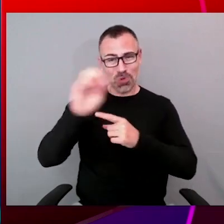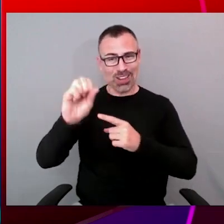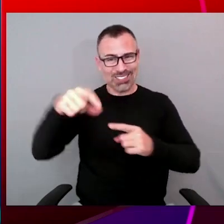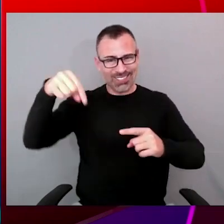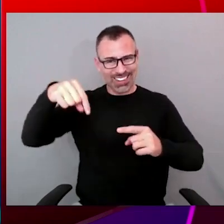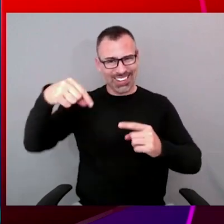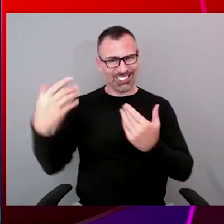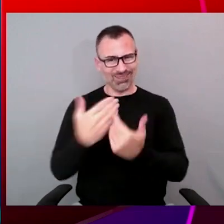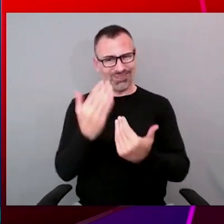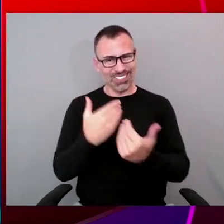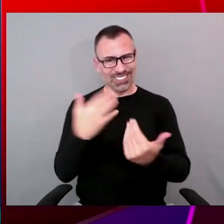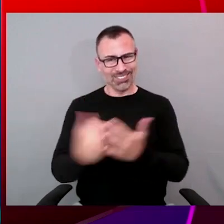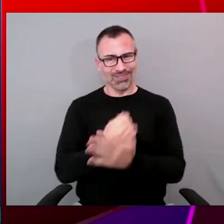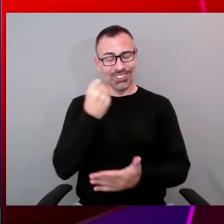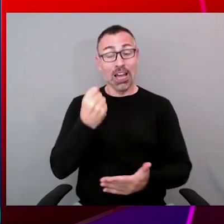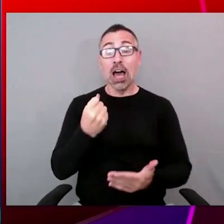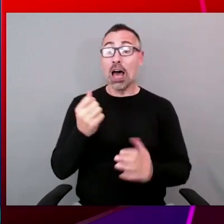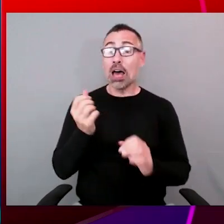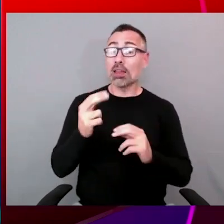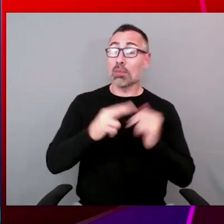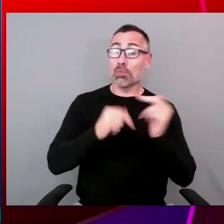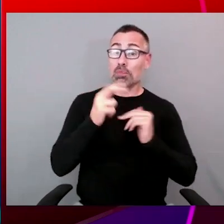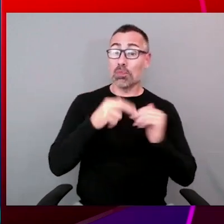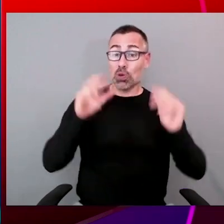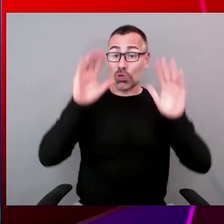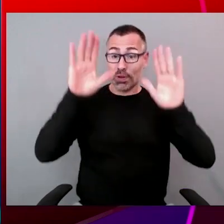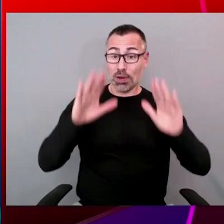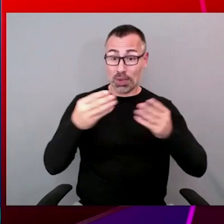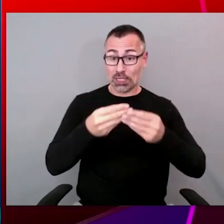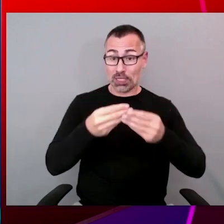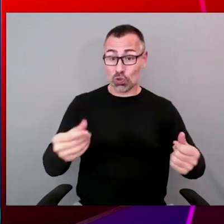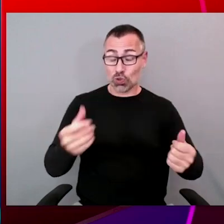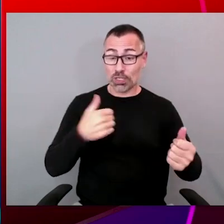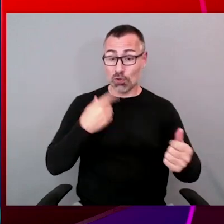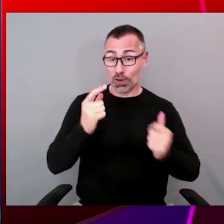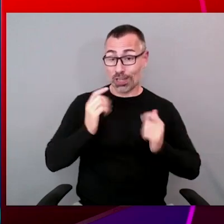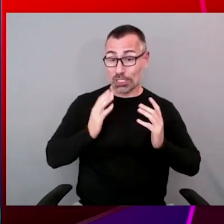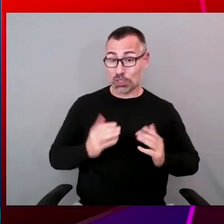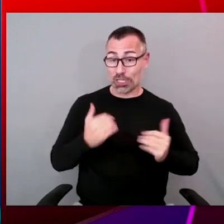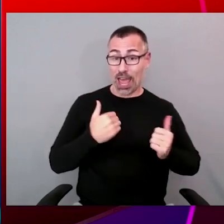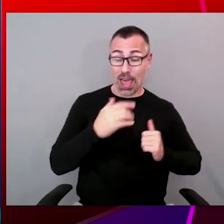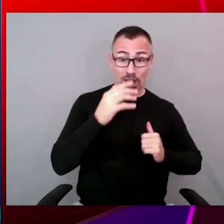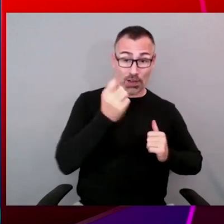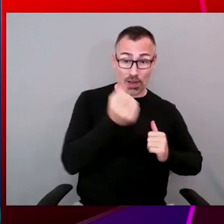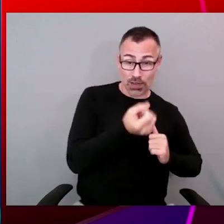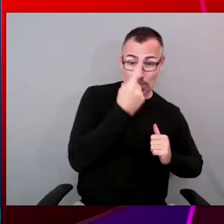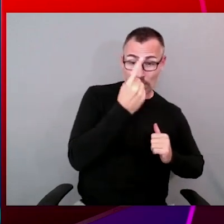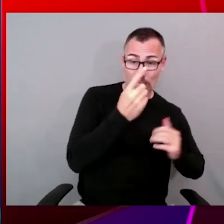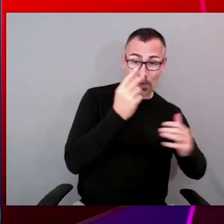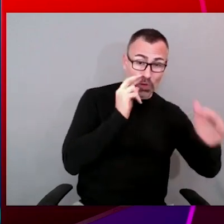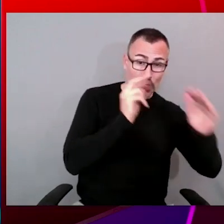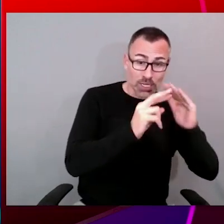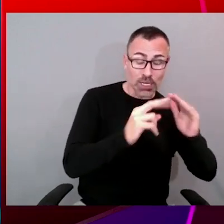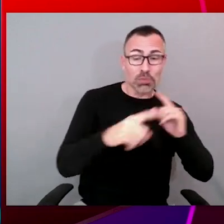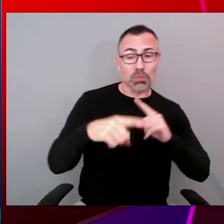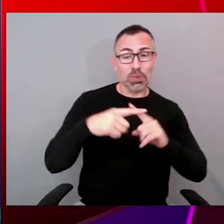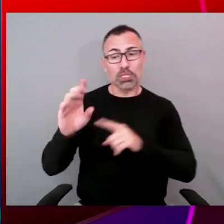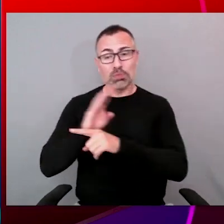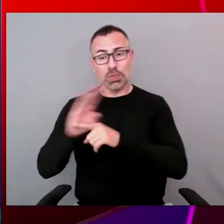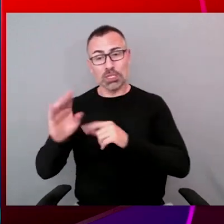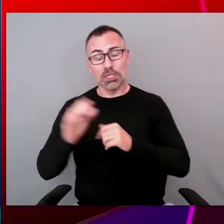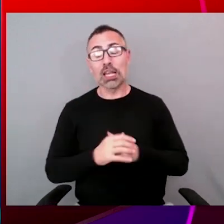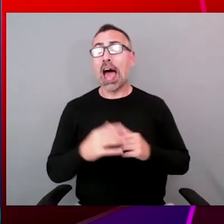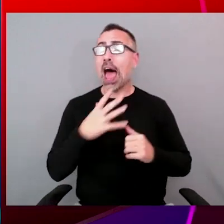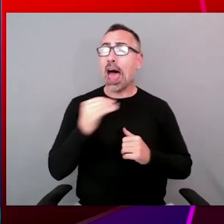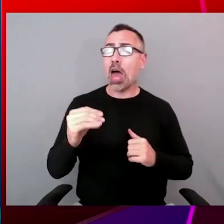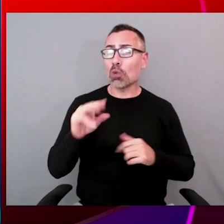solutions that not only brings customers insights and business insights, but also some machine learning driven use